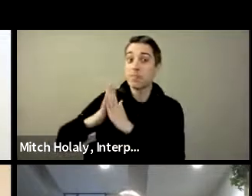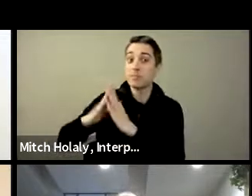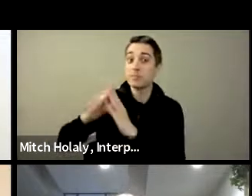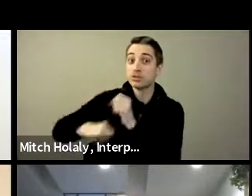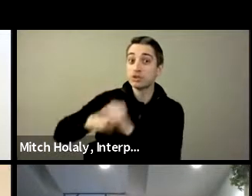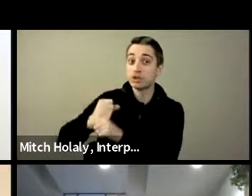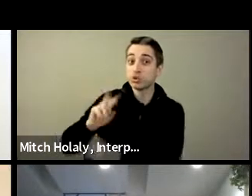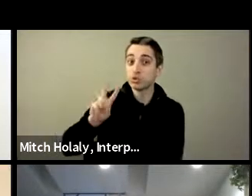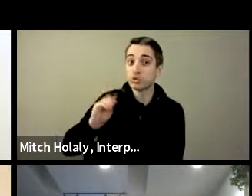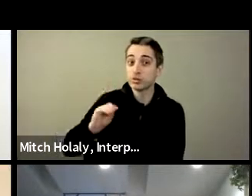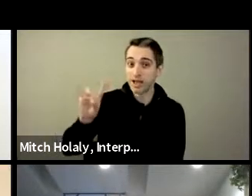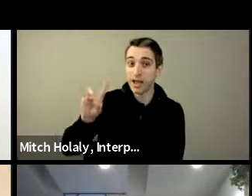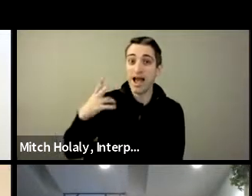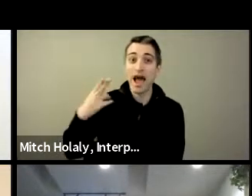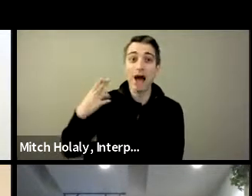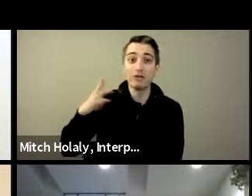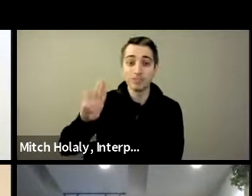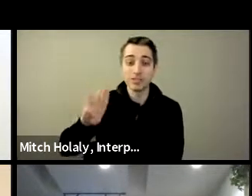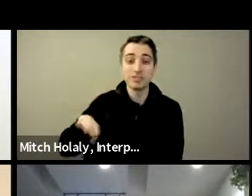by House Bill